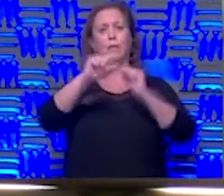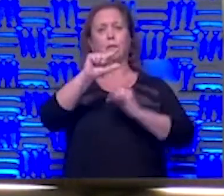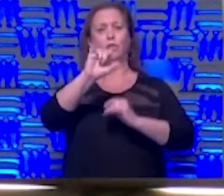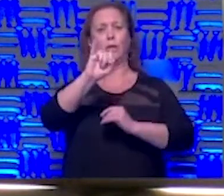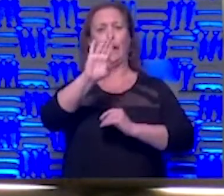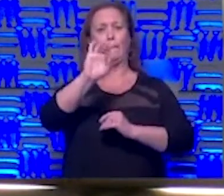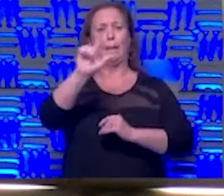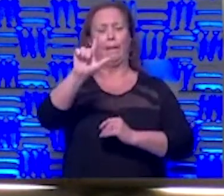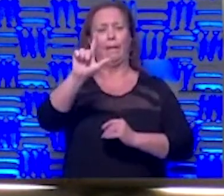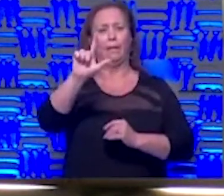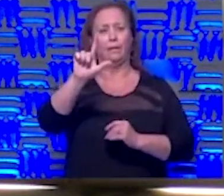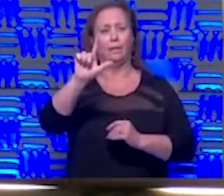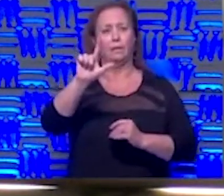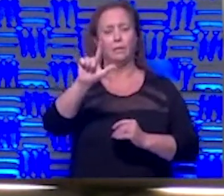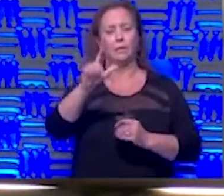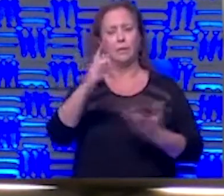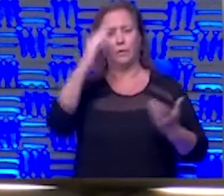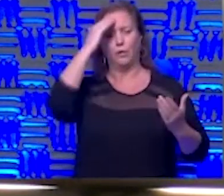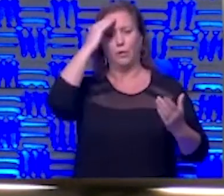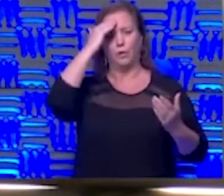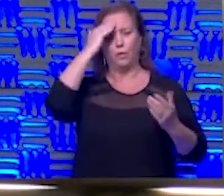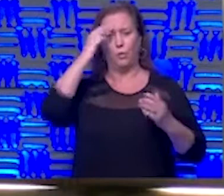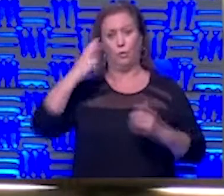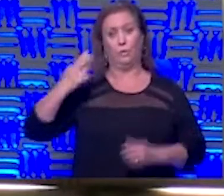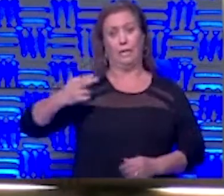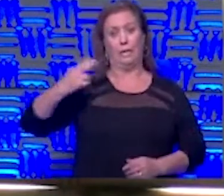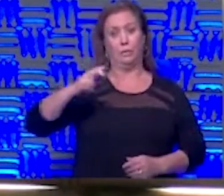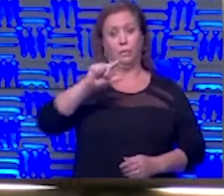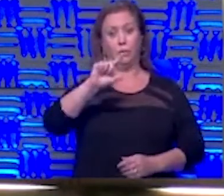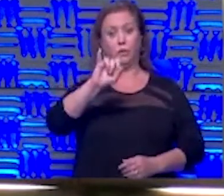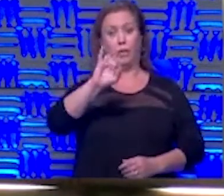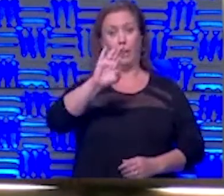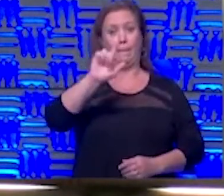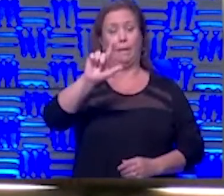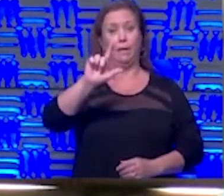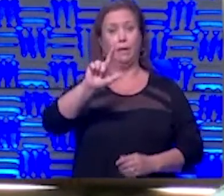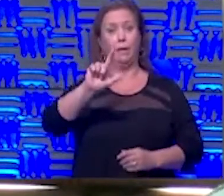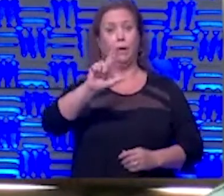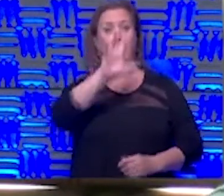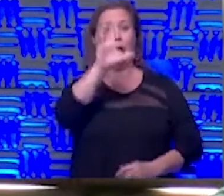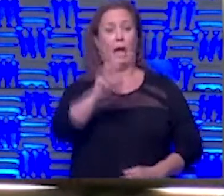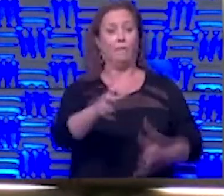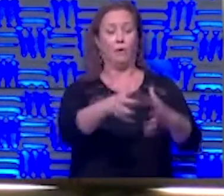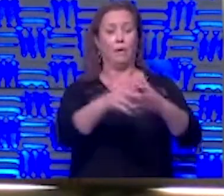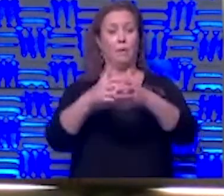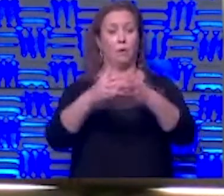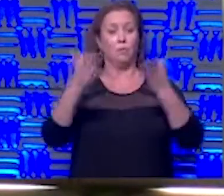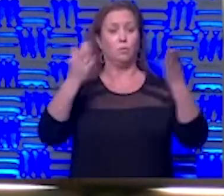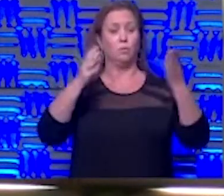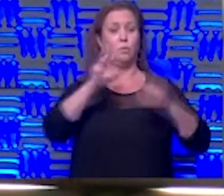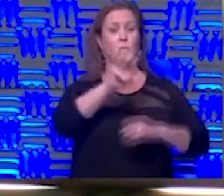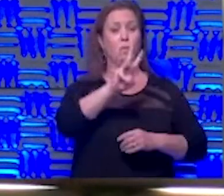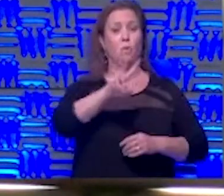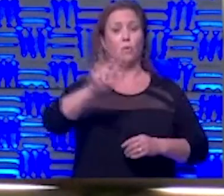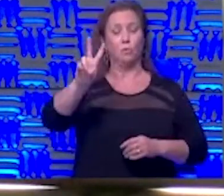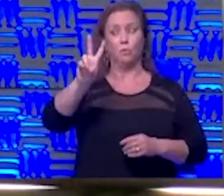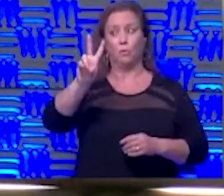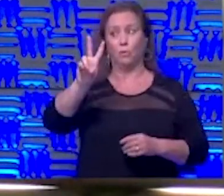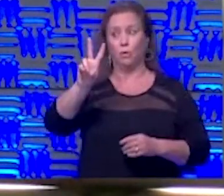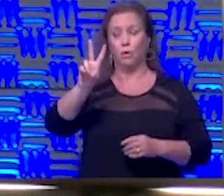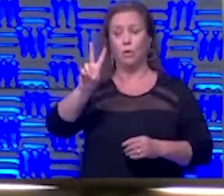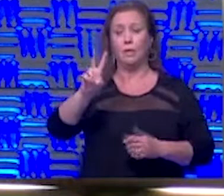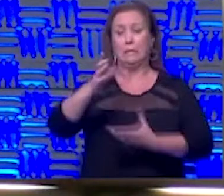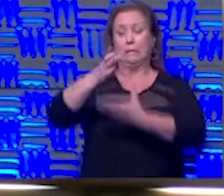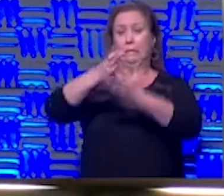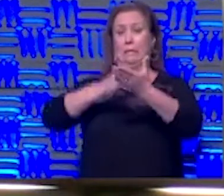Bill. There's a history of the GI Bill. When African Americans were serving in World War II, some